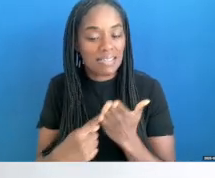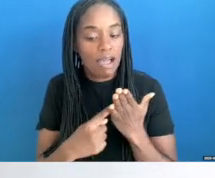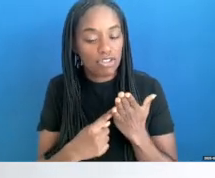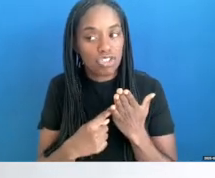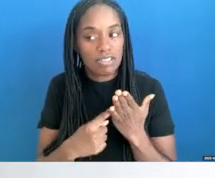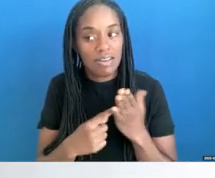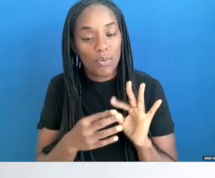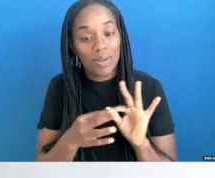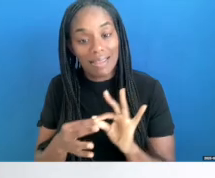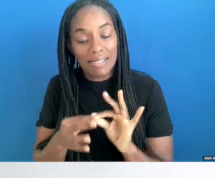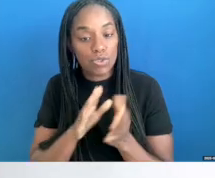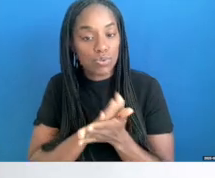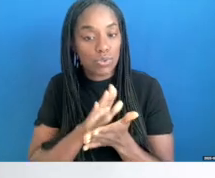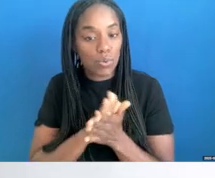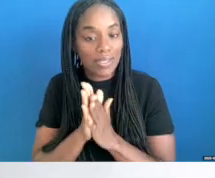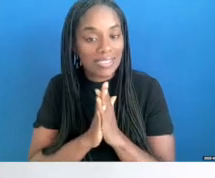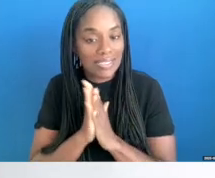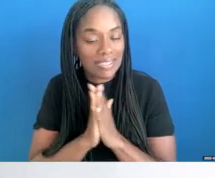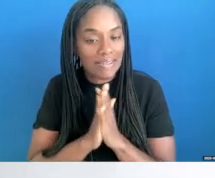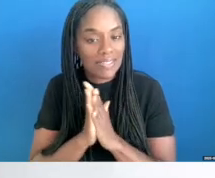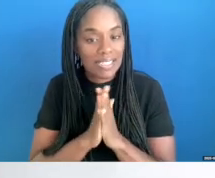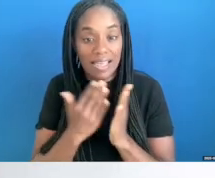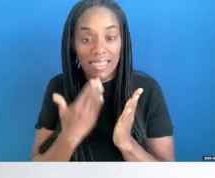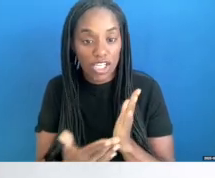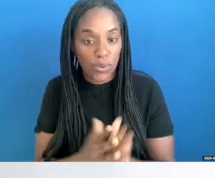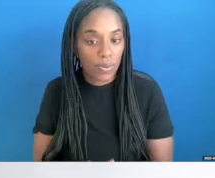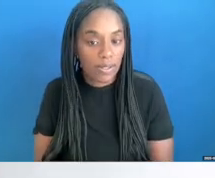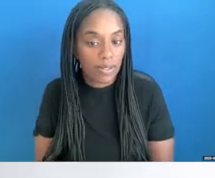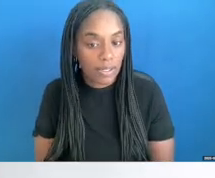on school incentives? Thank you.